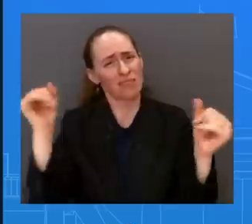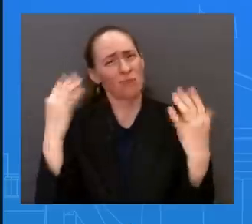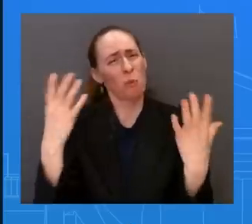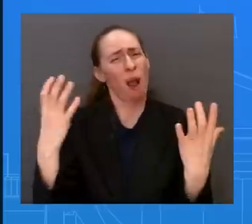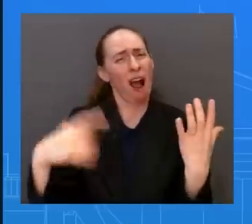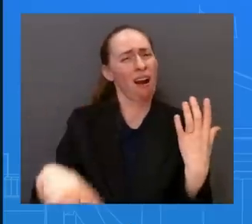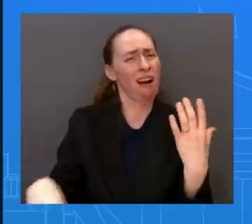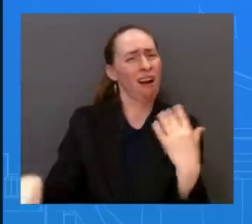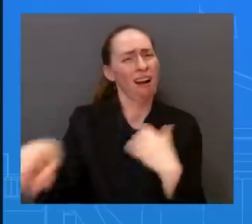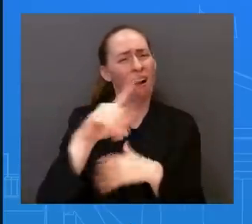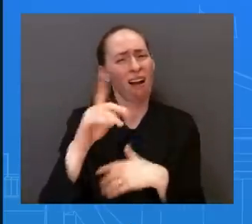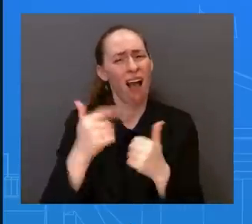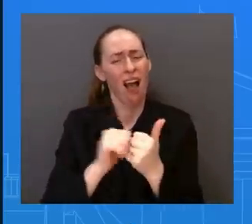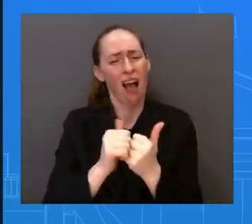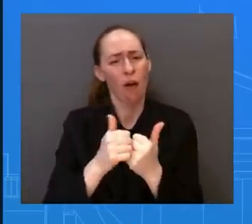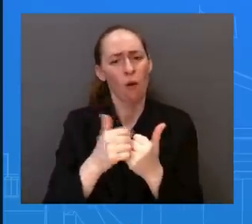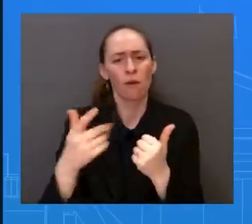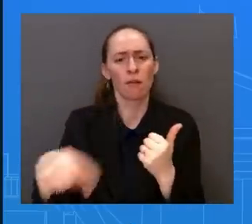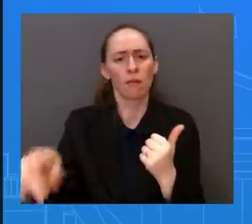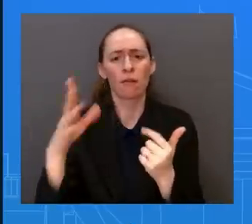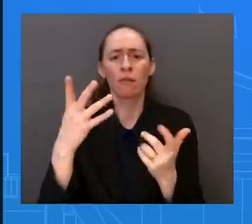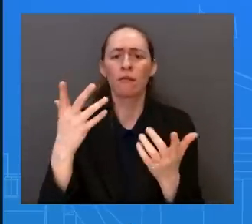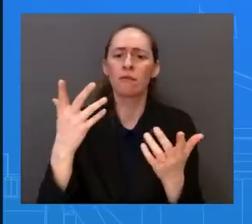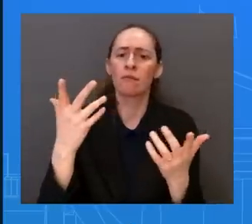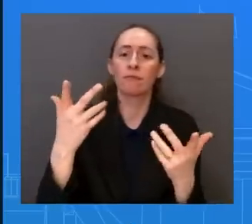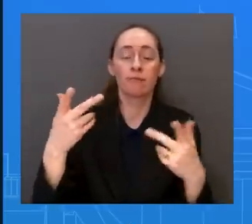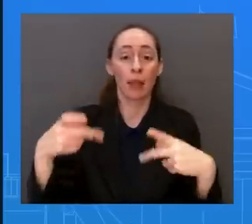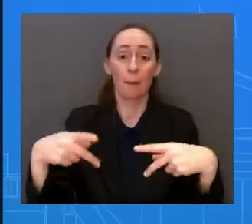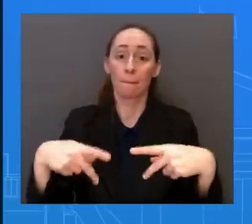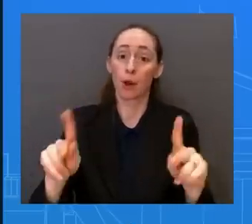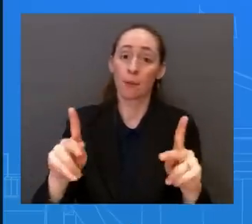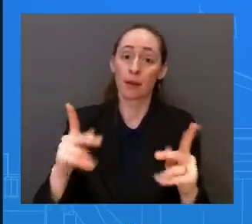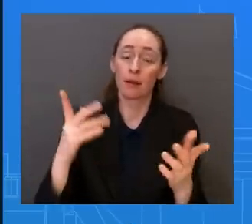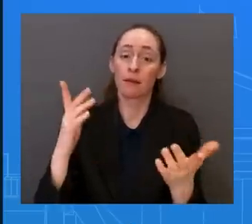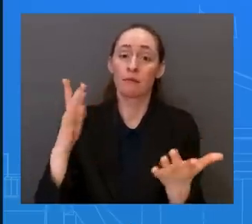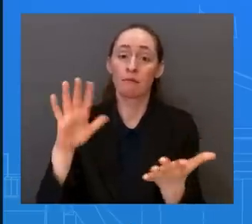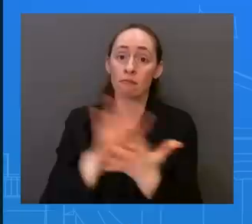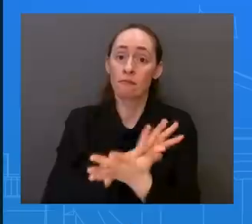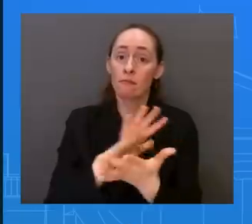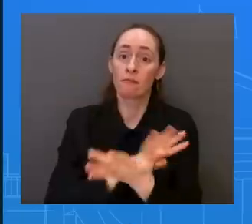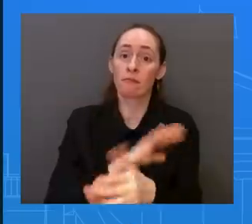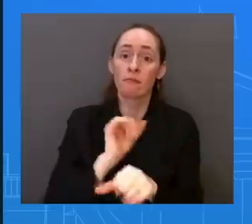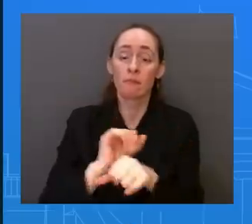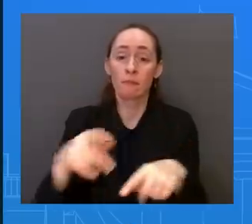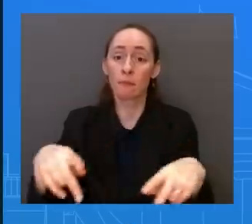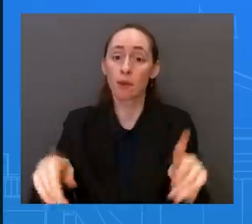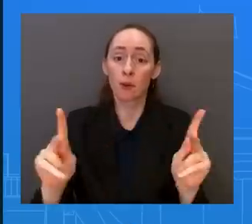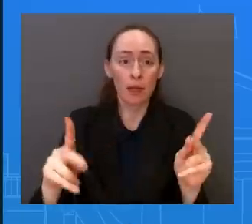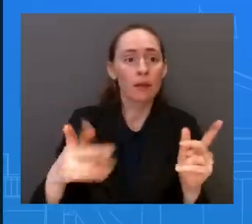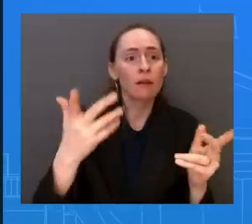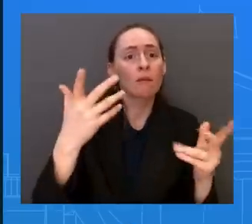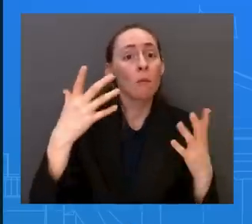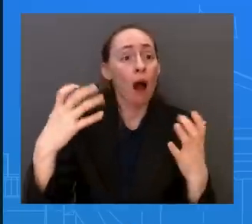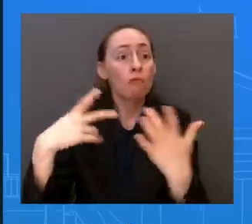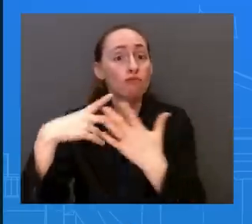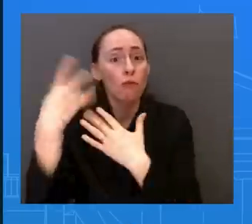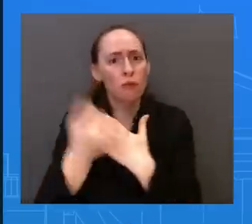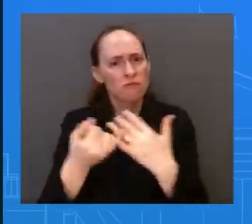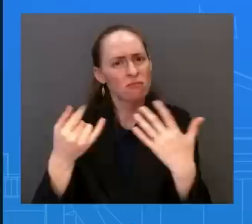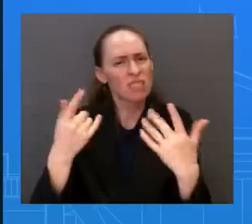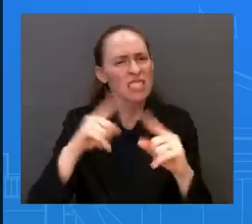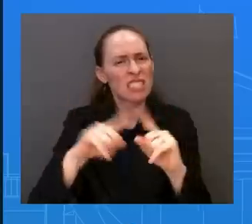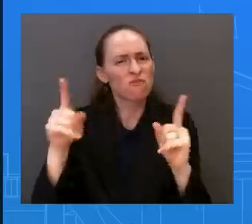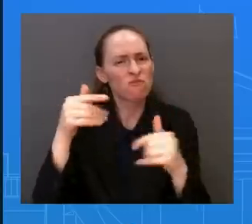to accelerate the process, we need to demonstrate to the American people in the world that we can build faster,